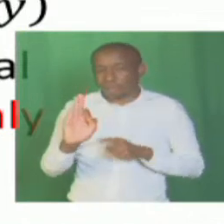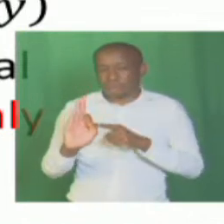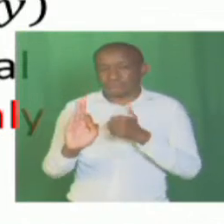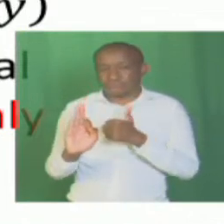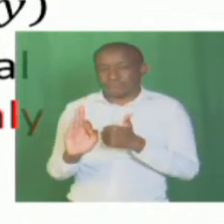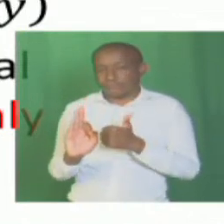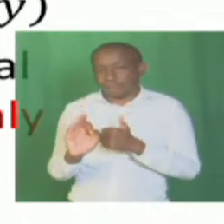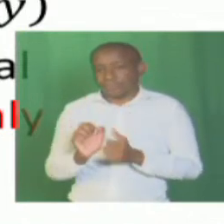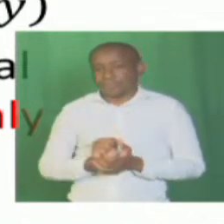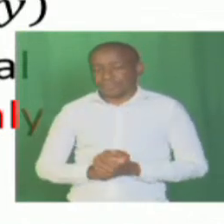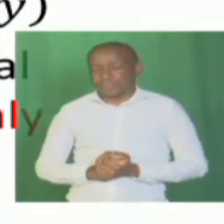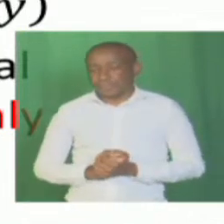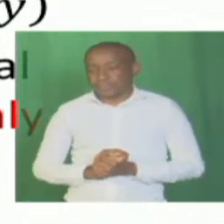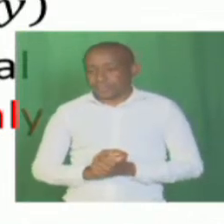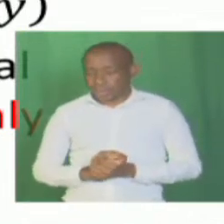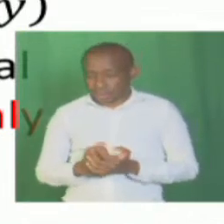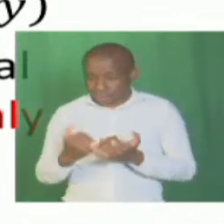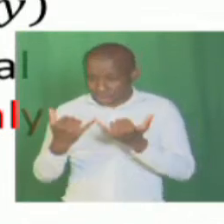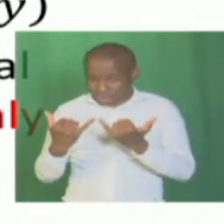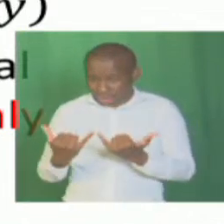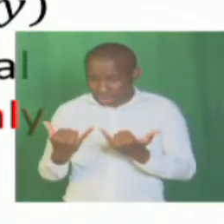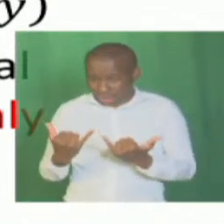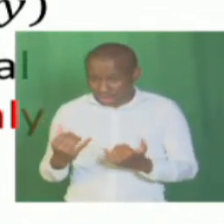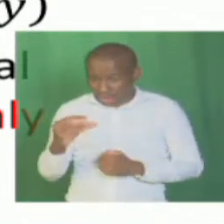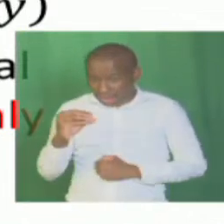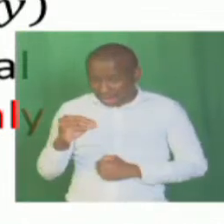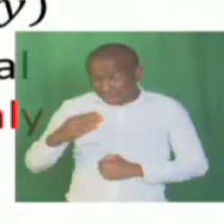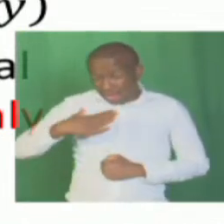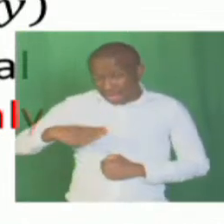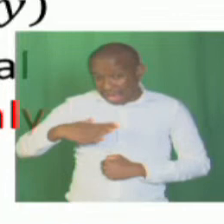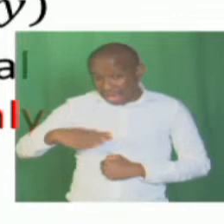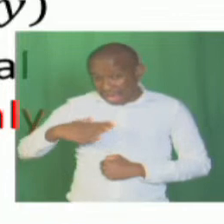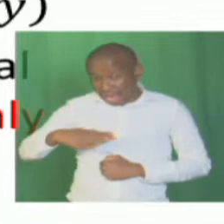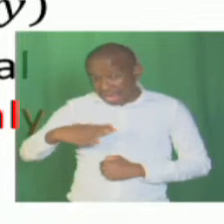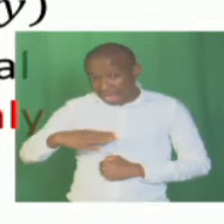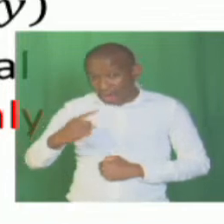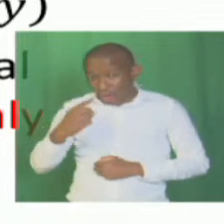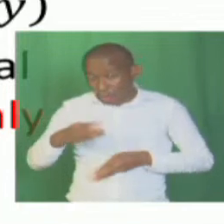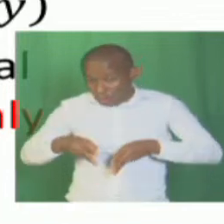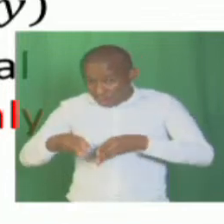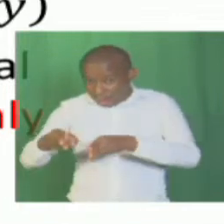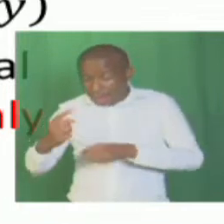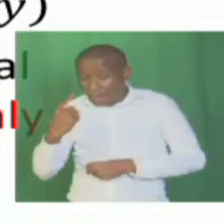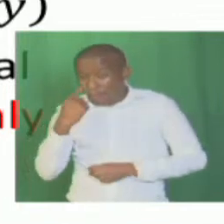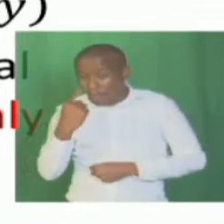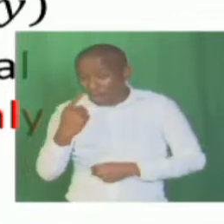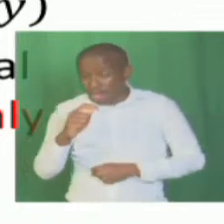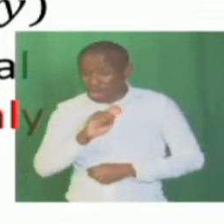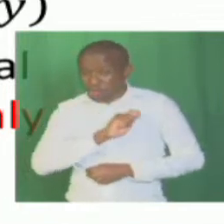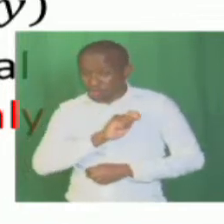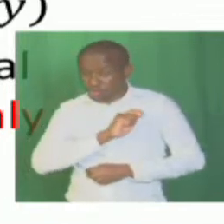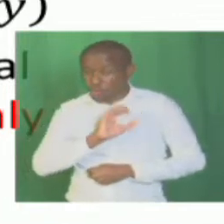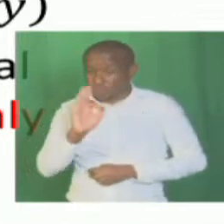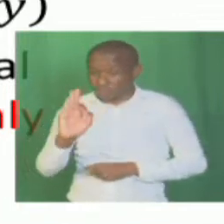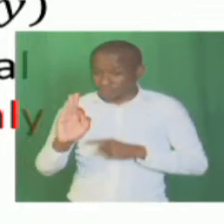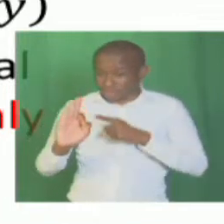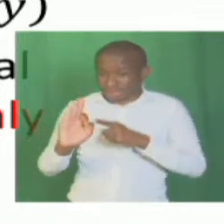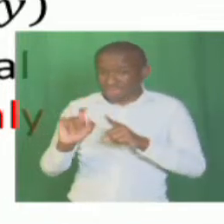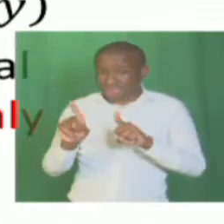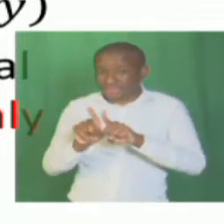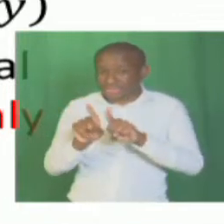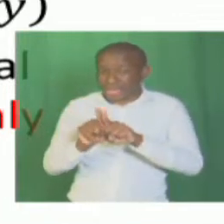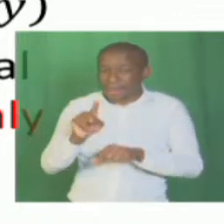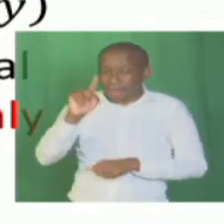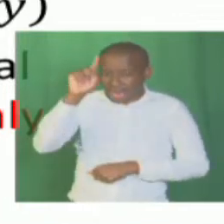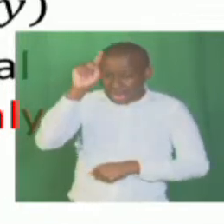that is not a function. And then we then have the other type of a test. This one is called the vertical line